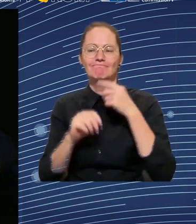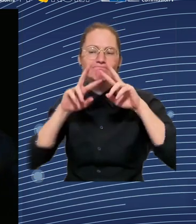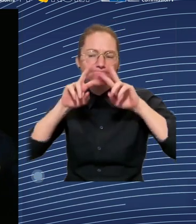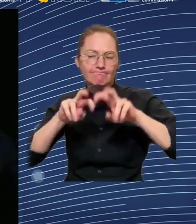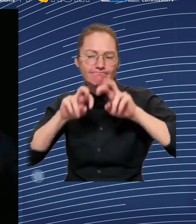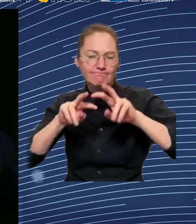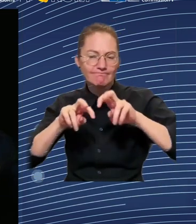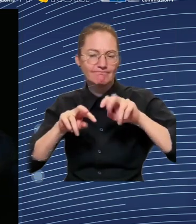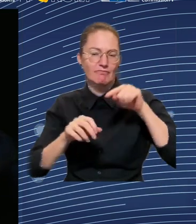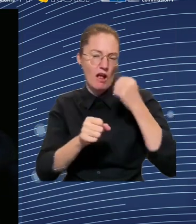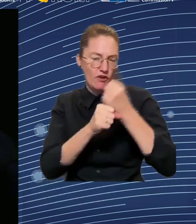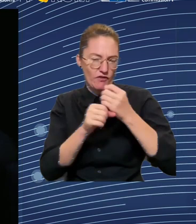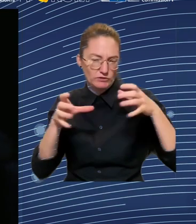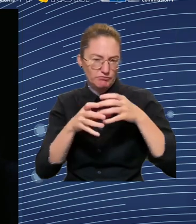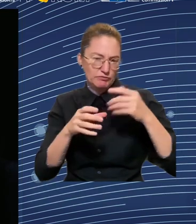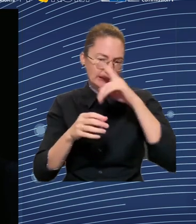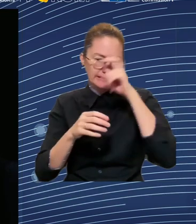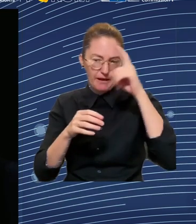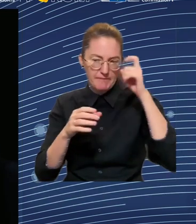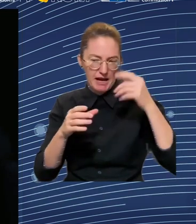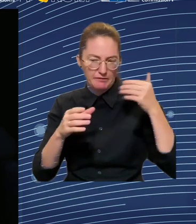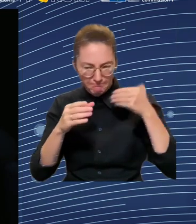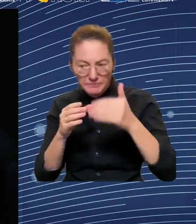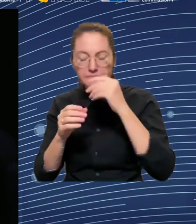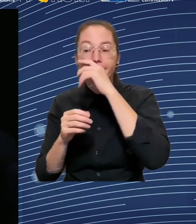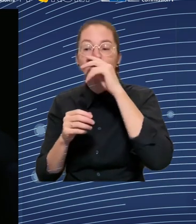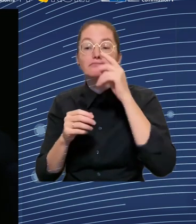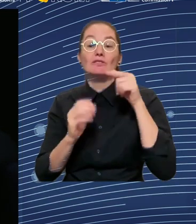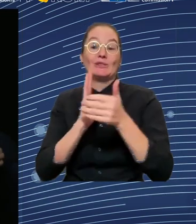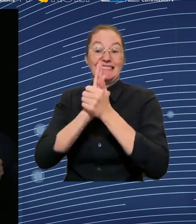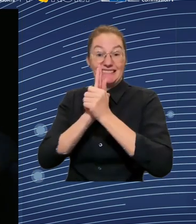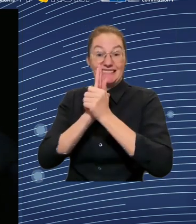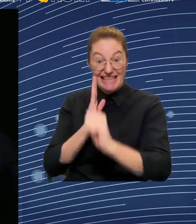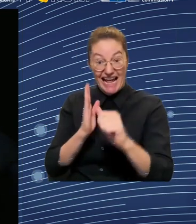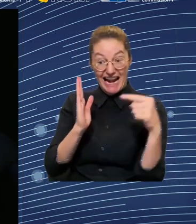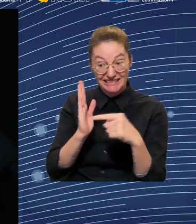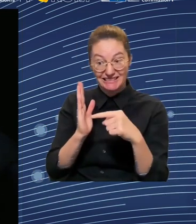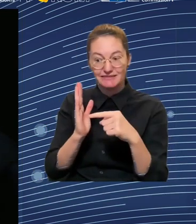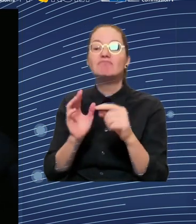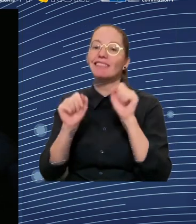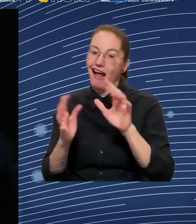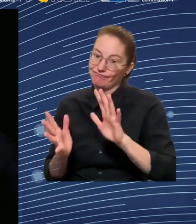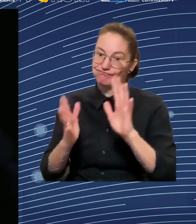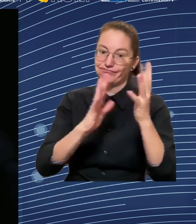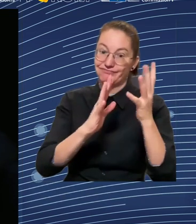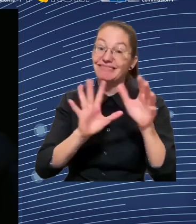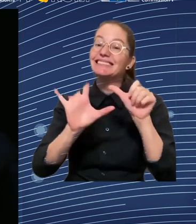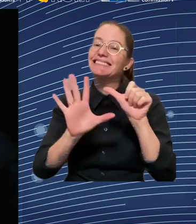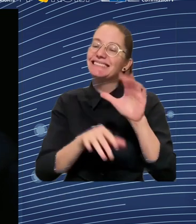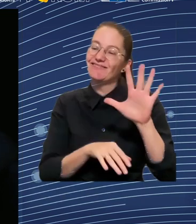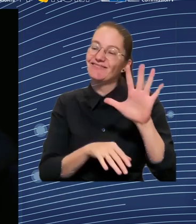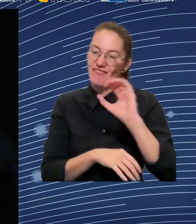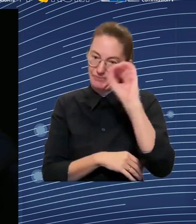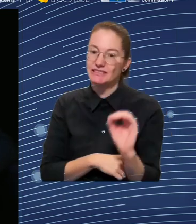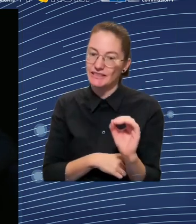factor was that we've all known that the labor market is opaque, it's inefficient, it's unequal, but that those trends, we